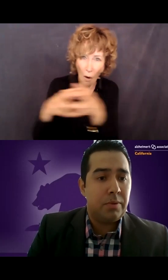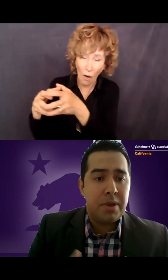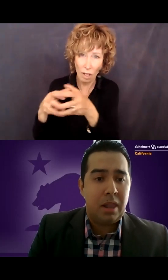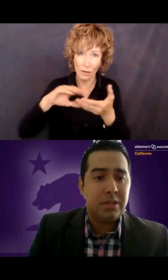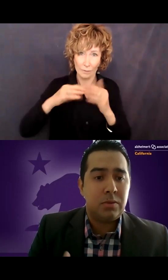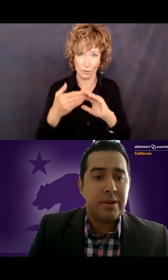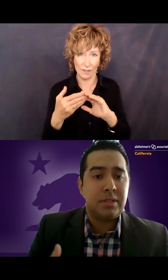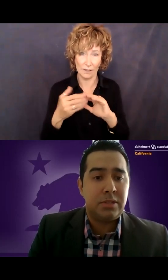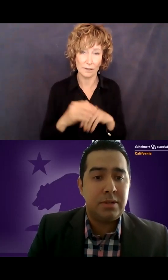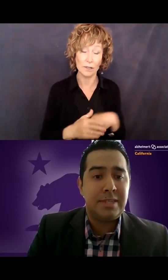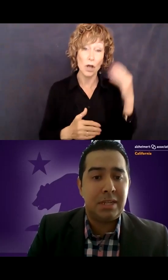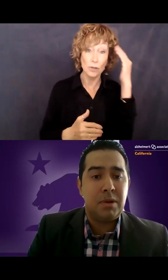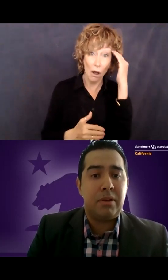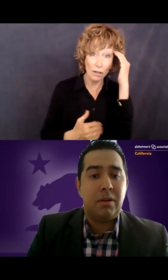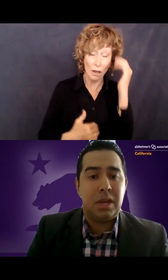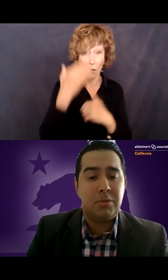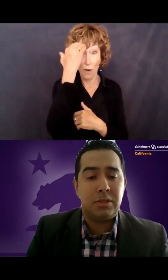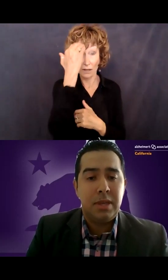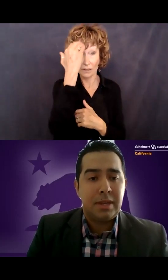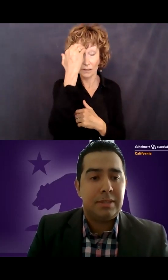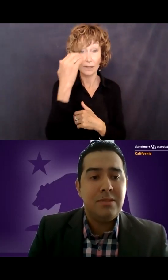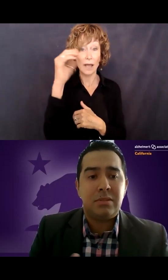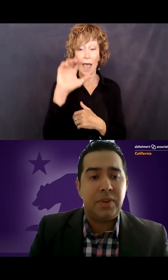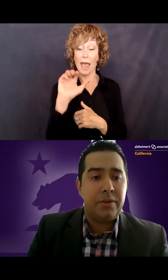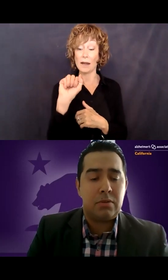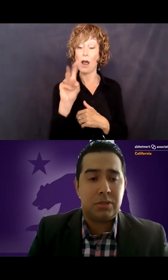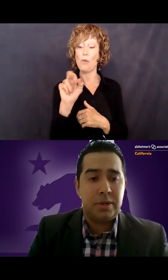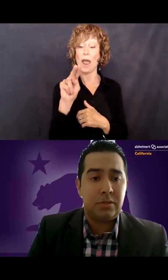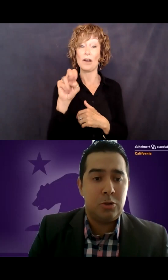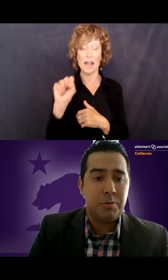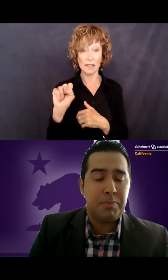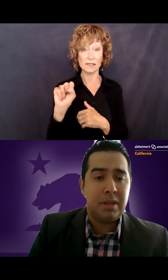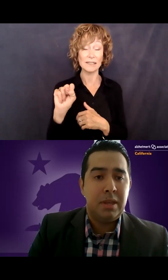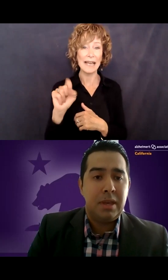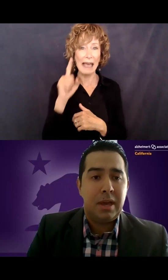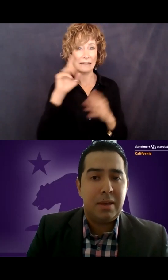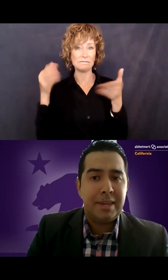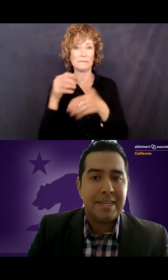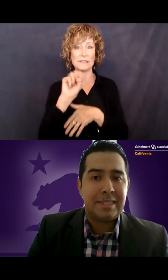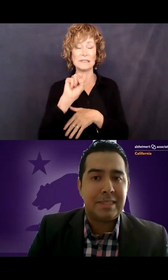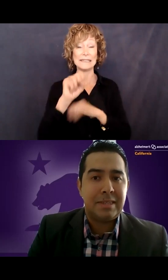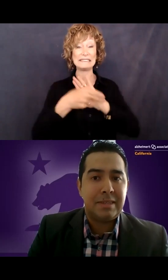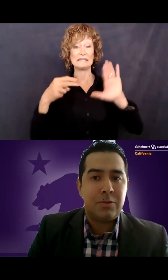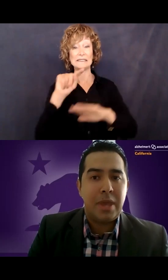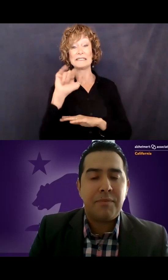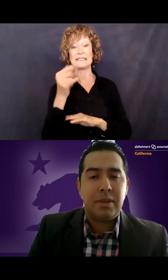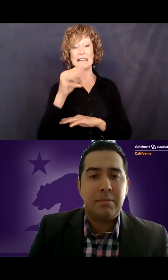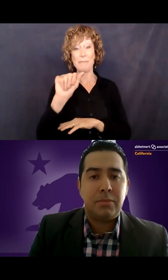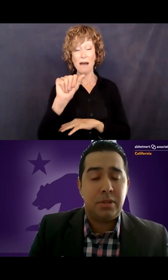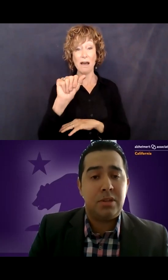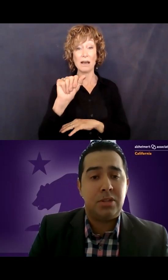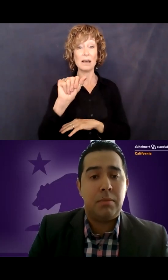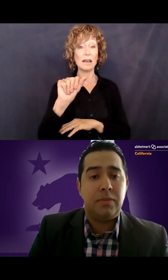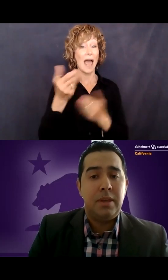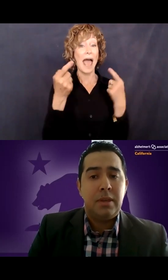general, knowledge, awareness, concern, and stigma about Alzheimer's continues to vary across racial groups, but we haven't